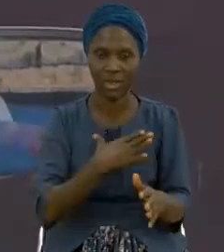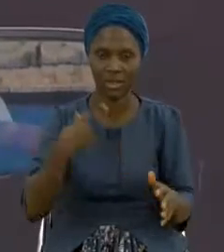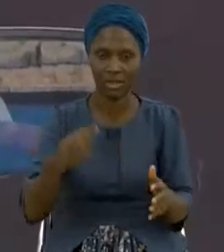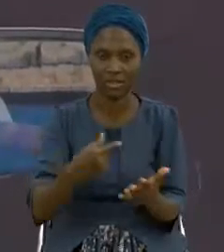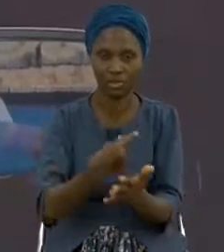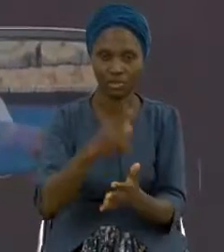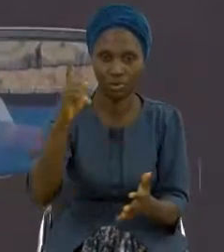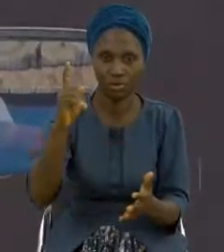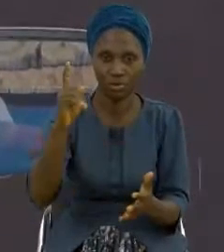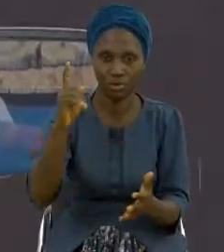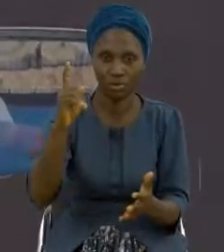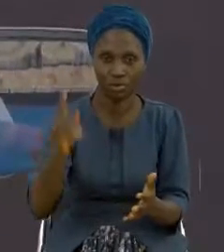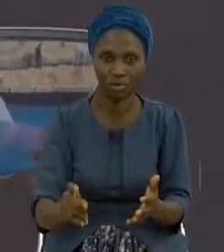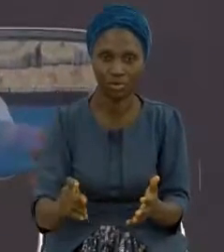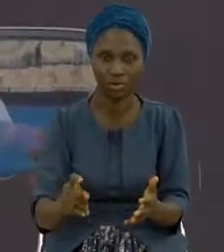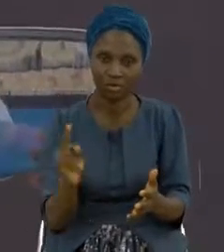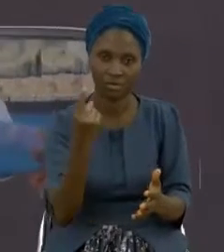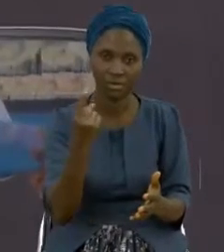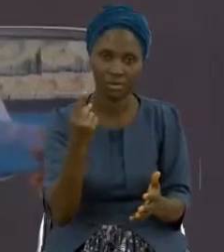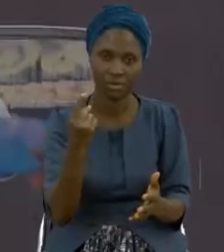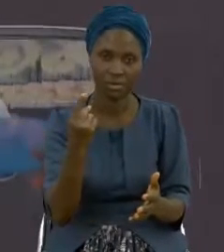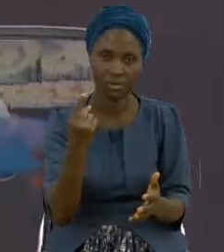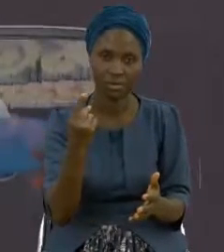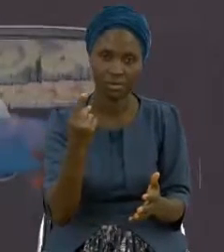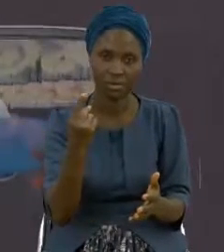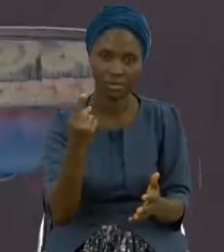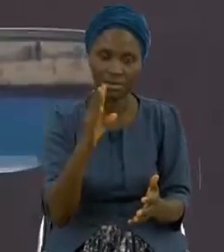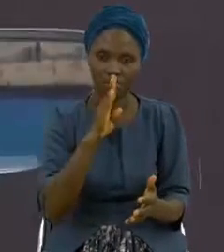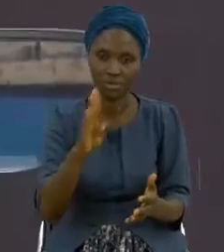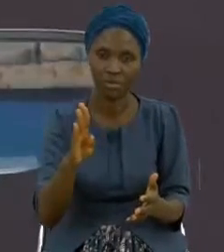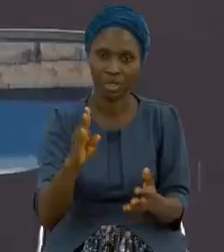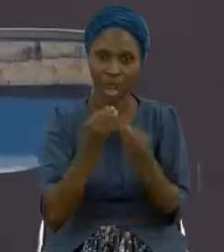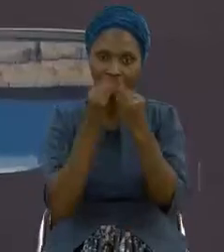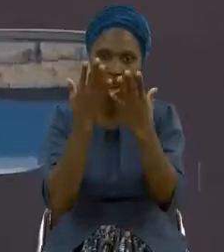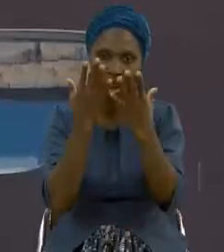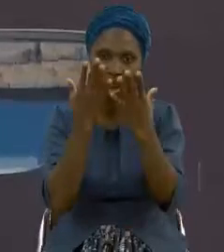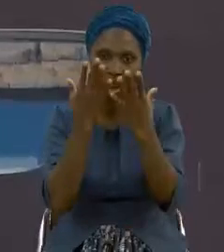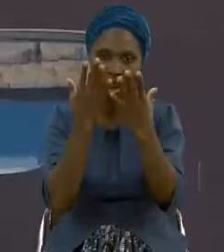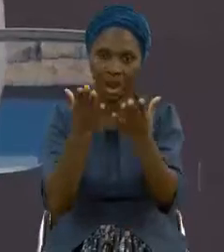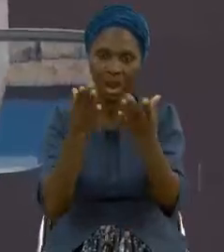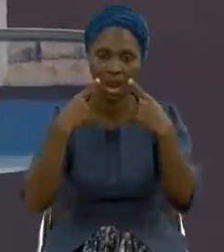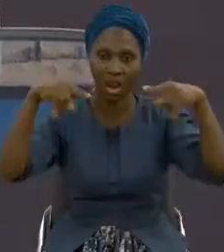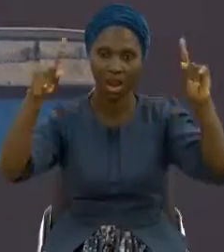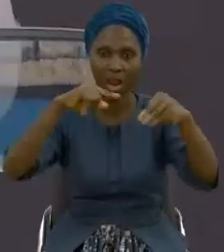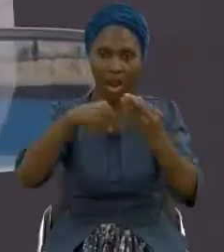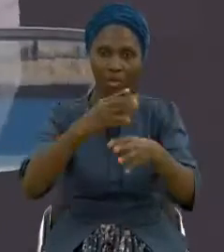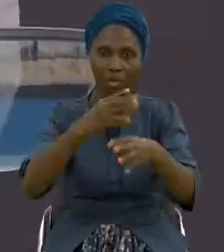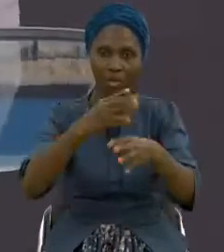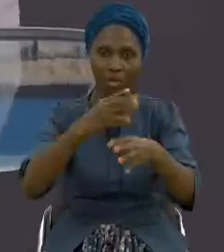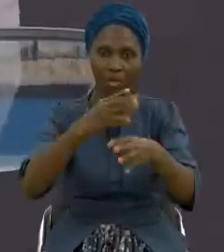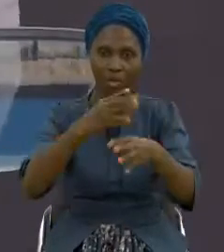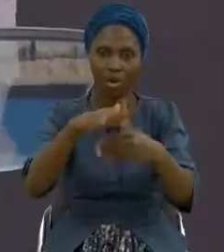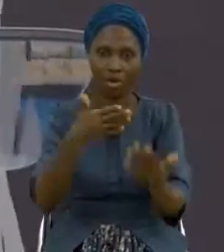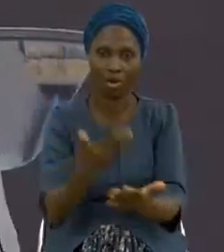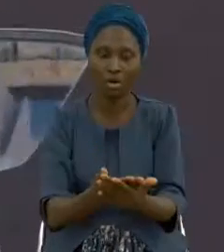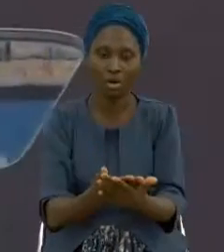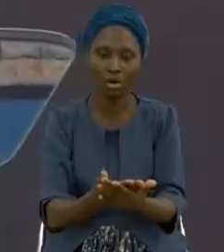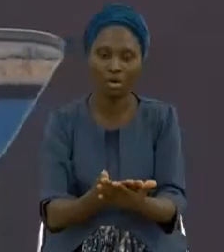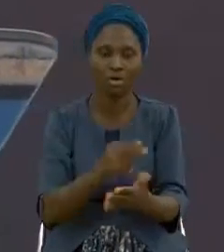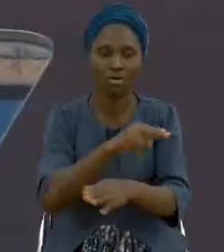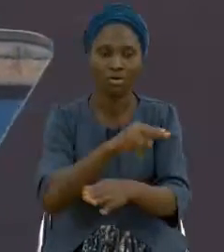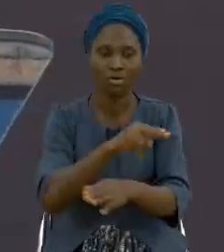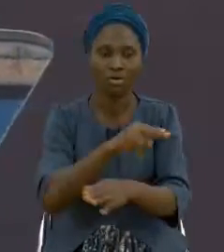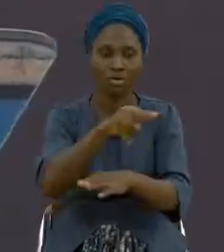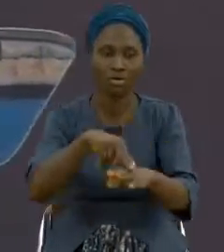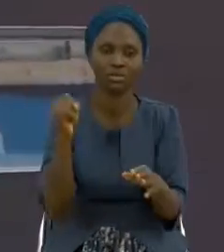be published among all nations. Think about many things in your life. You cannot say